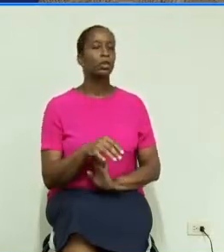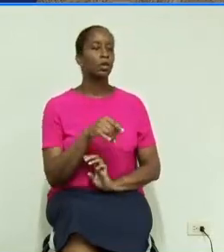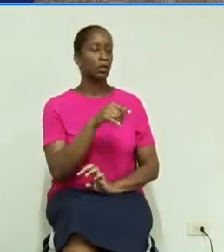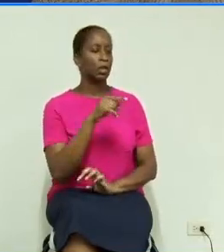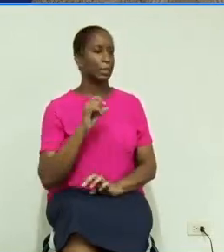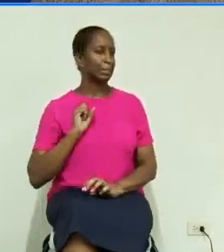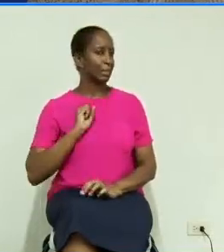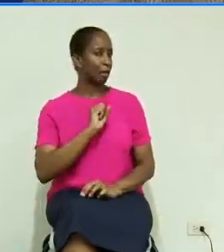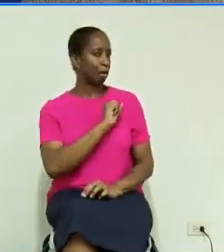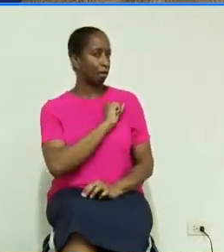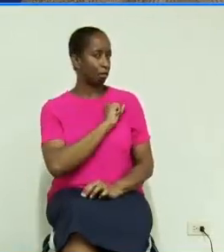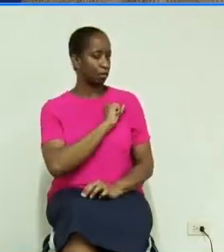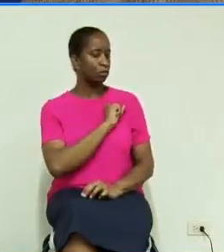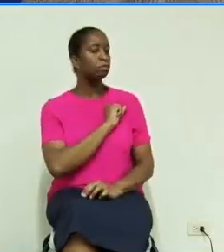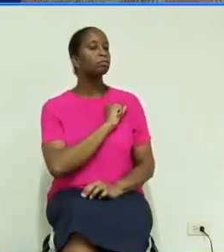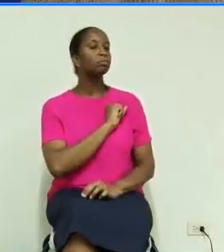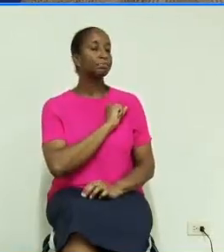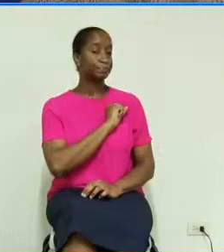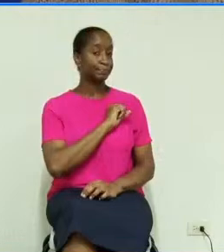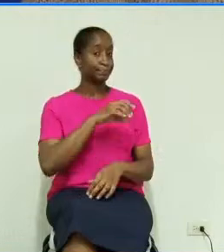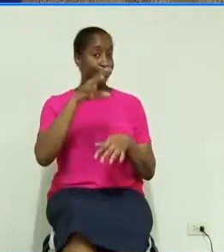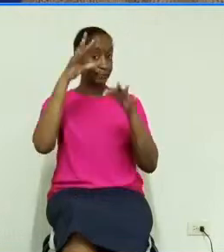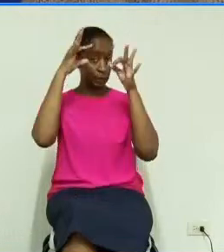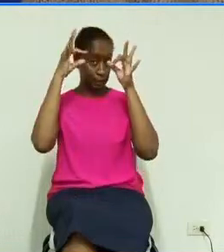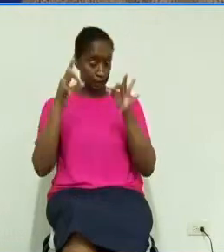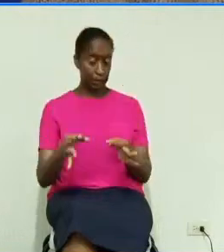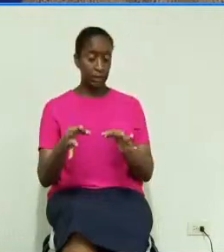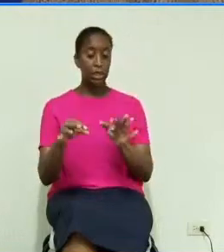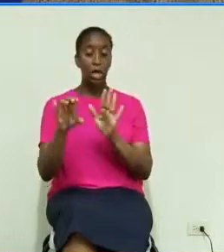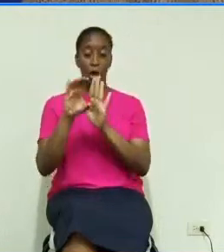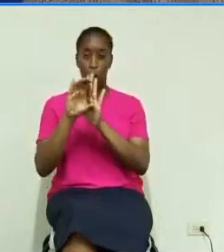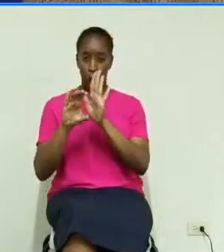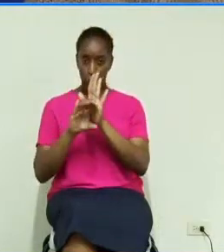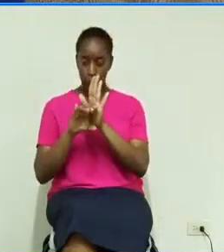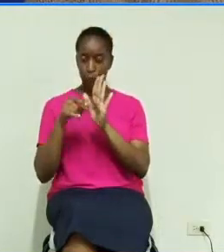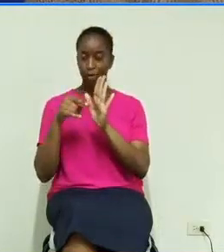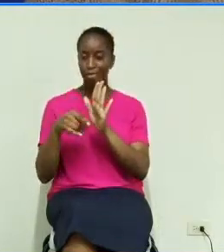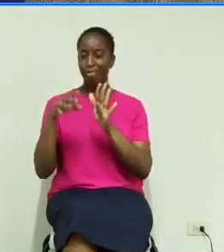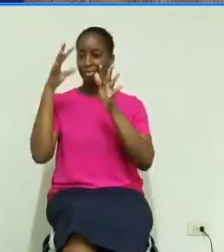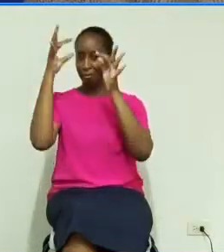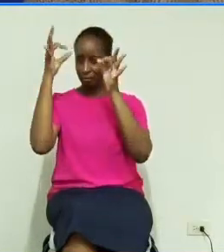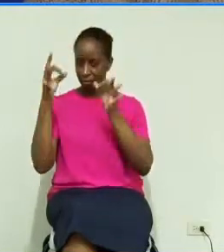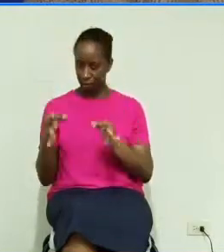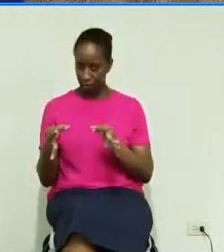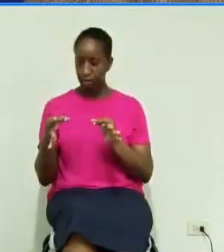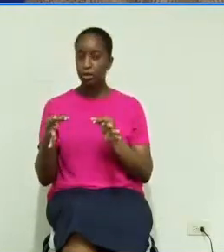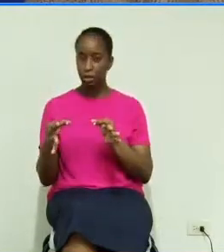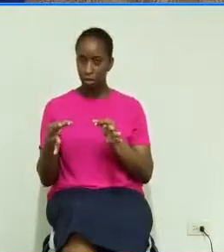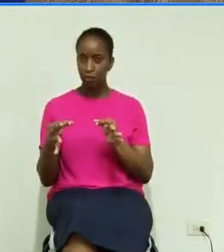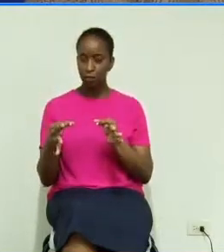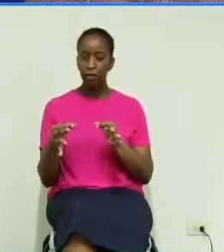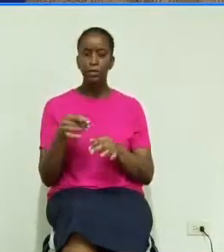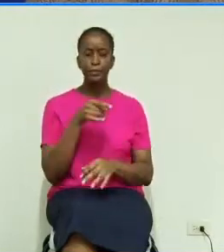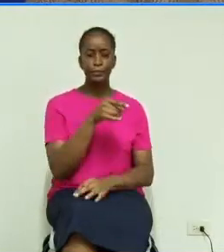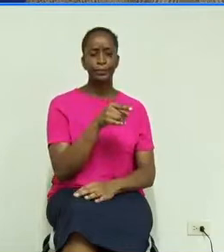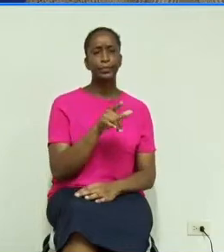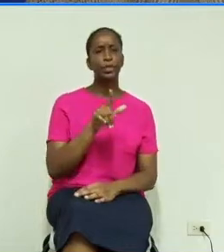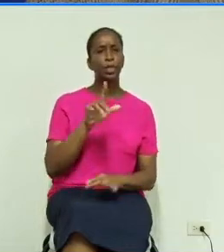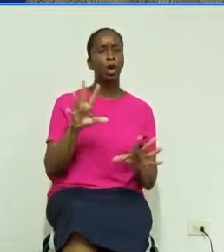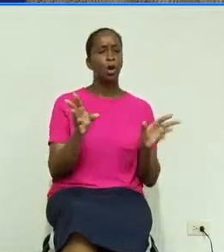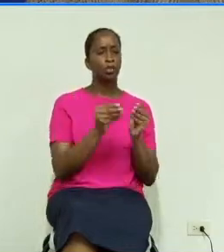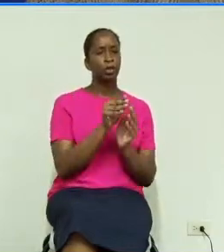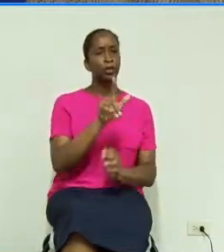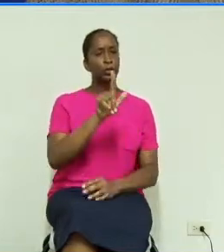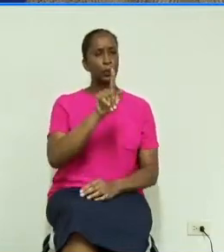it is. 21 government senators, 7 independent senators appointed by the Governor